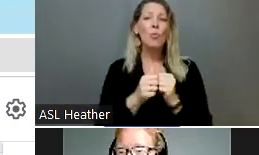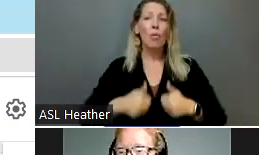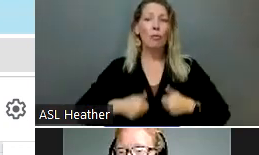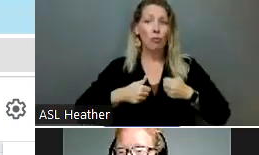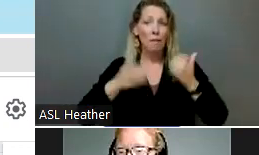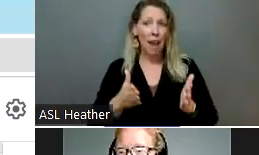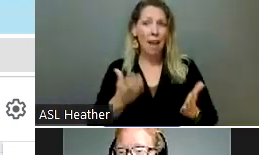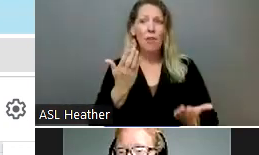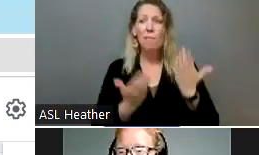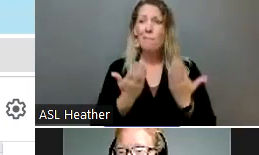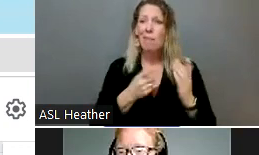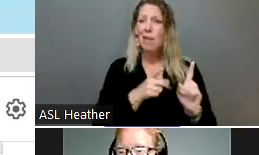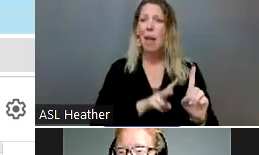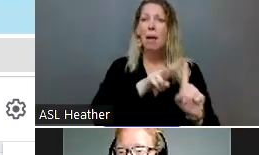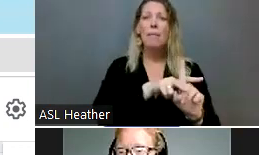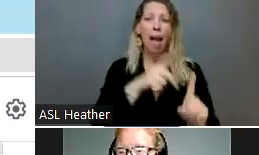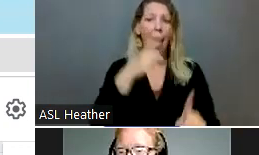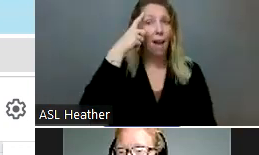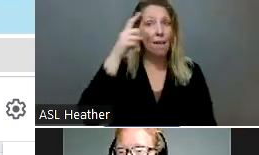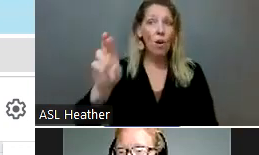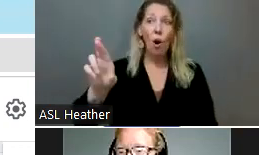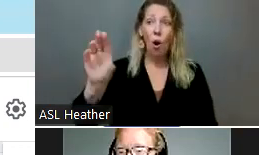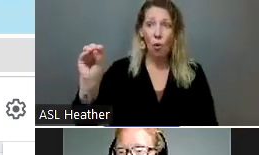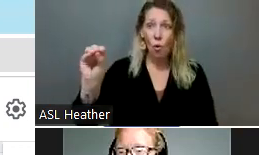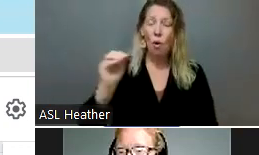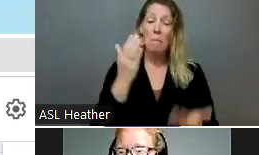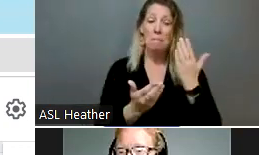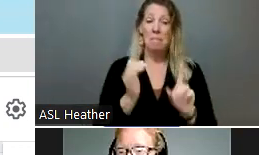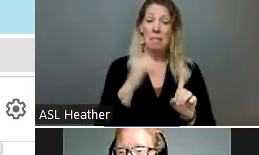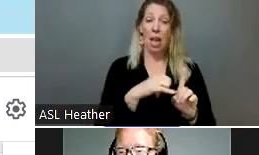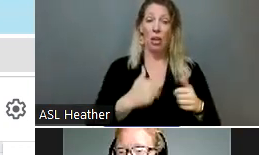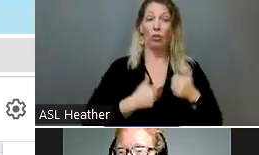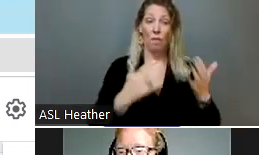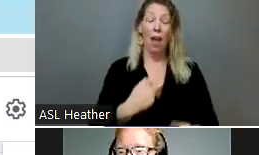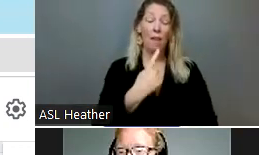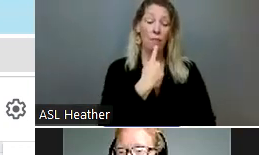maybe applying for a restraining order. Maybe the survivor says that